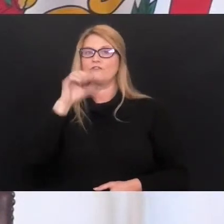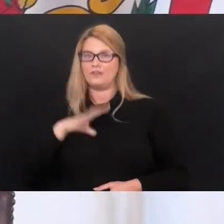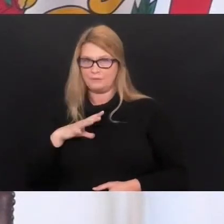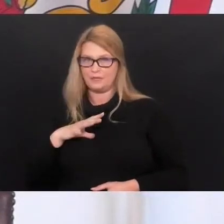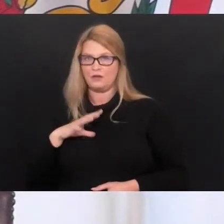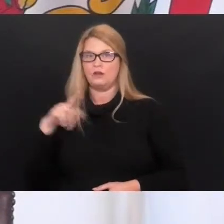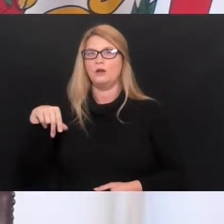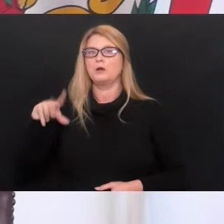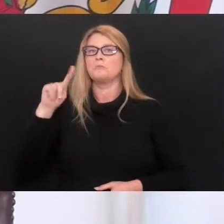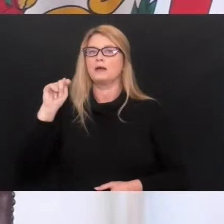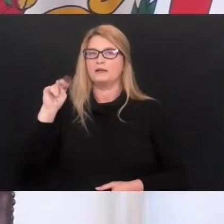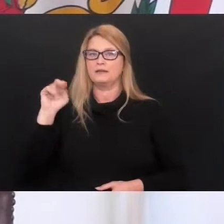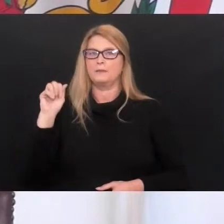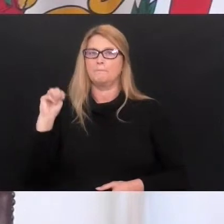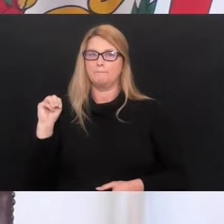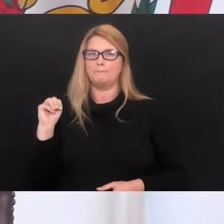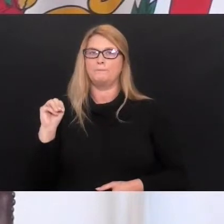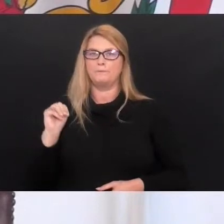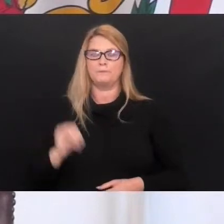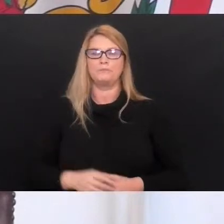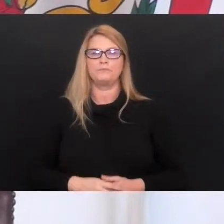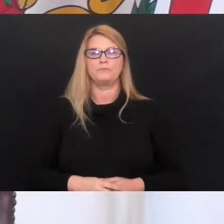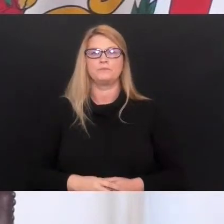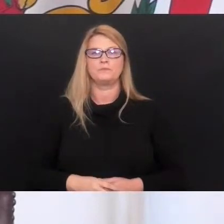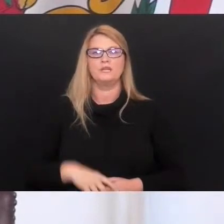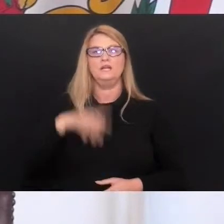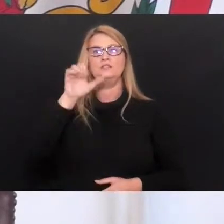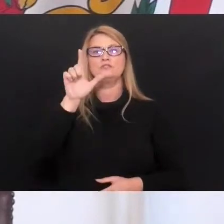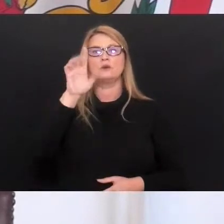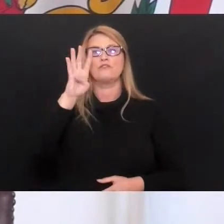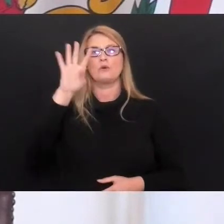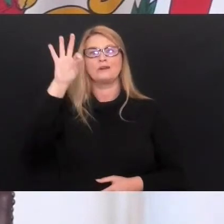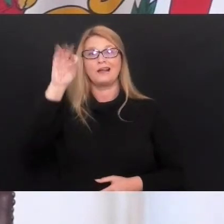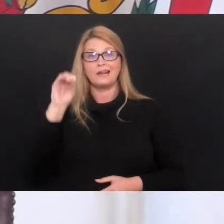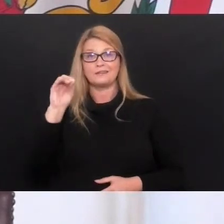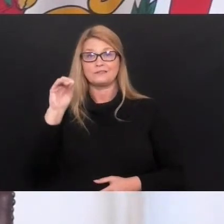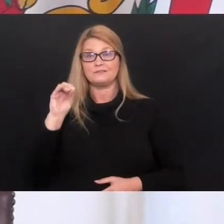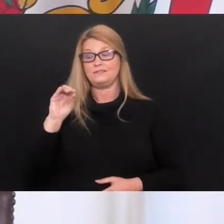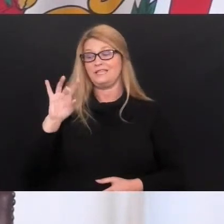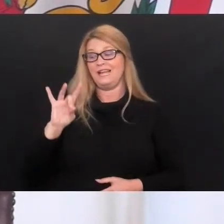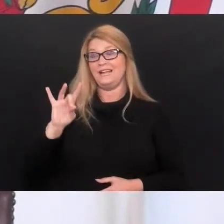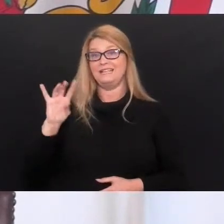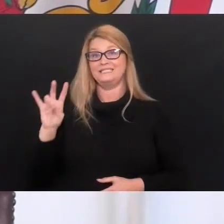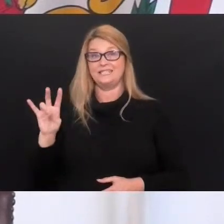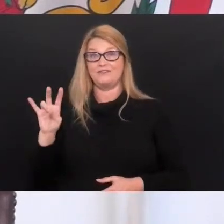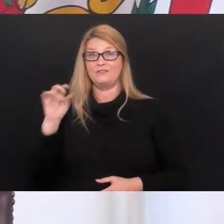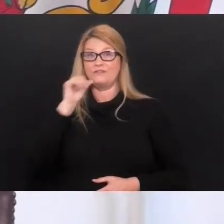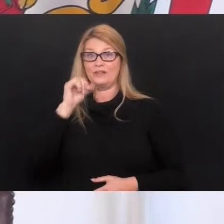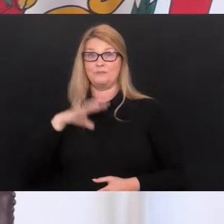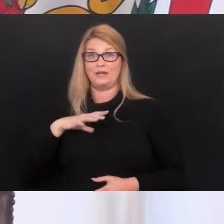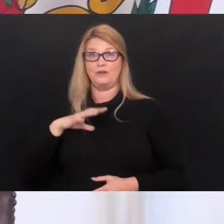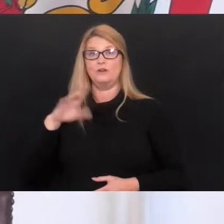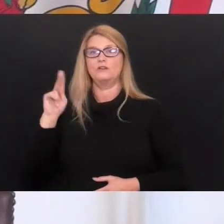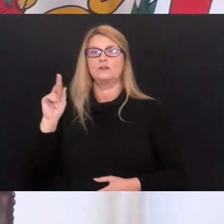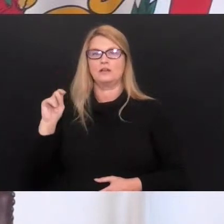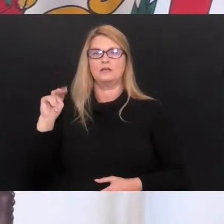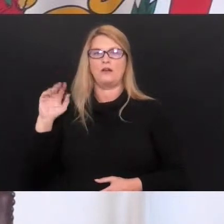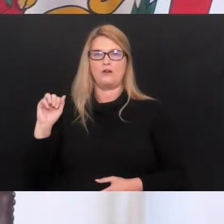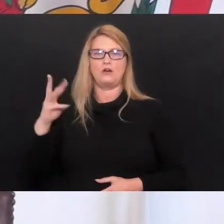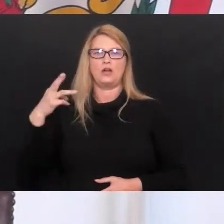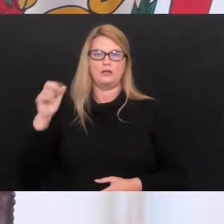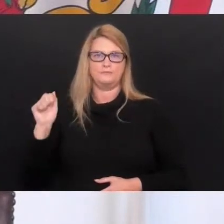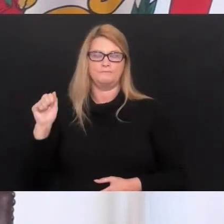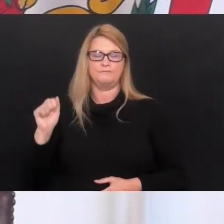female from Putnam County. Our 2,490th death is an 87-year-old female from Kanawha County.